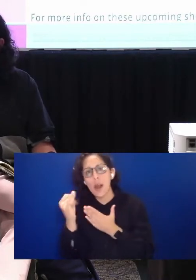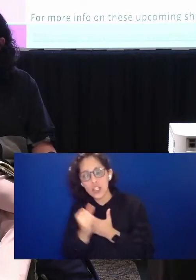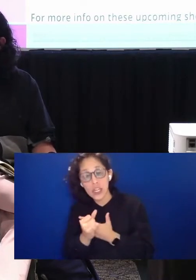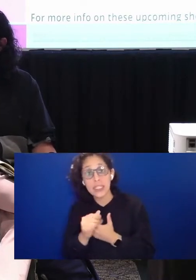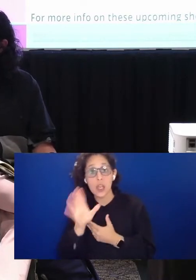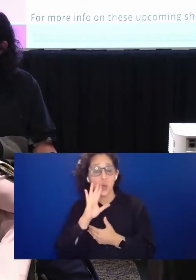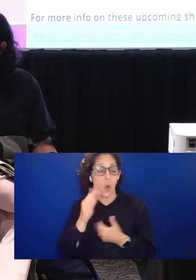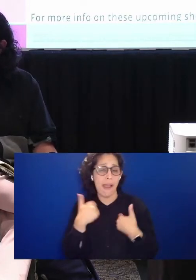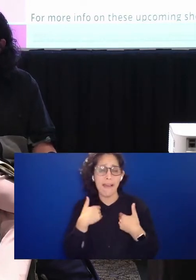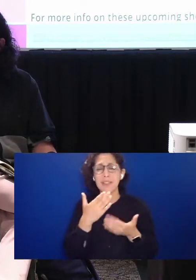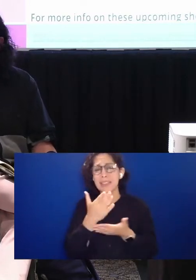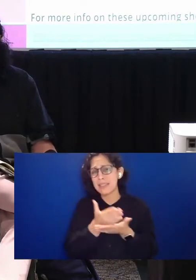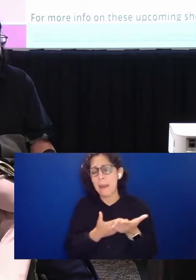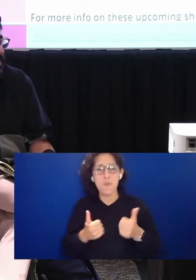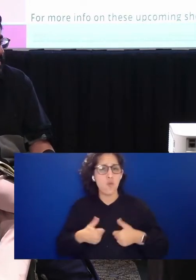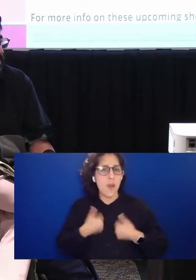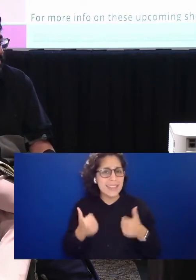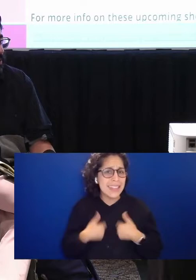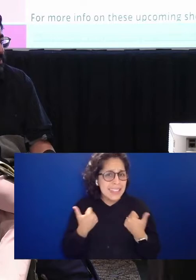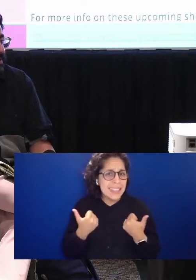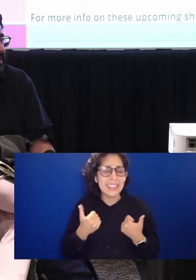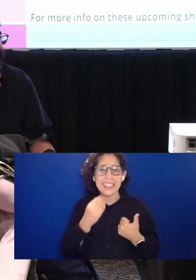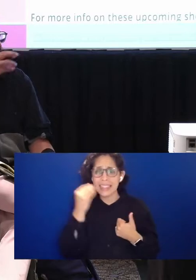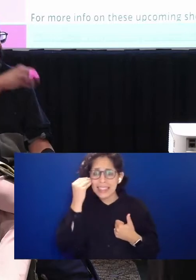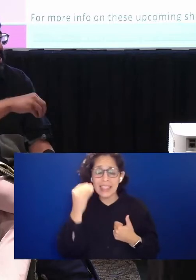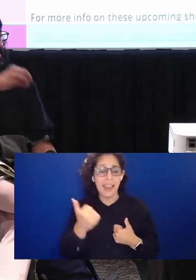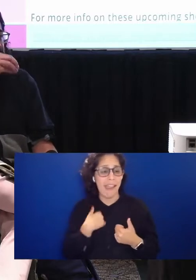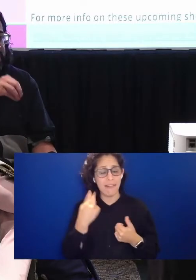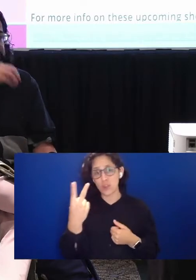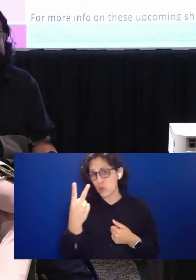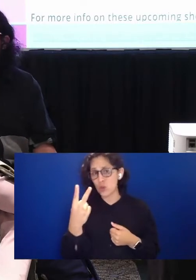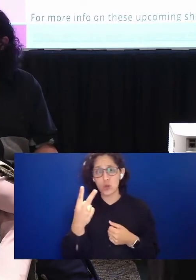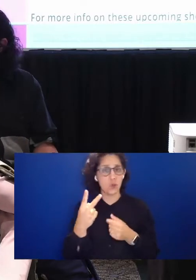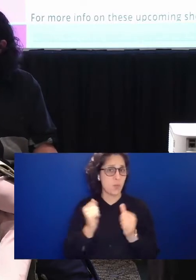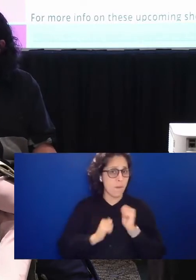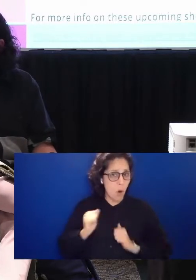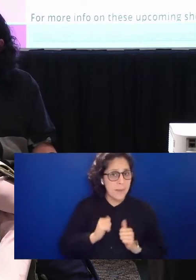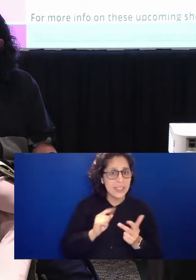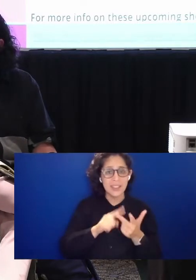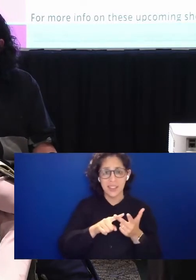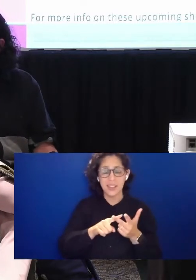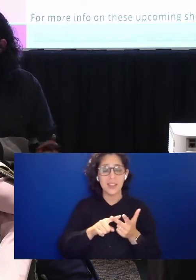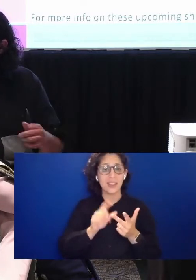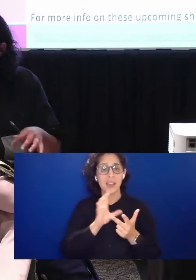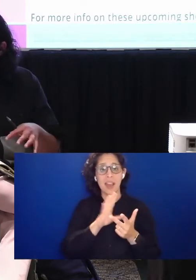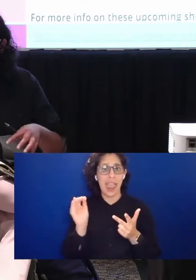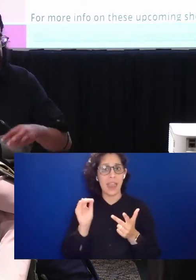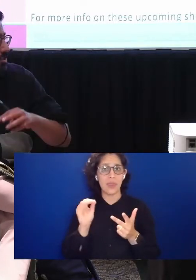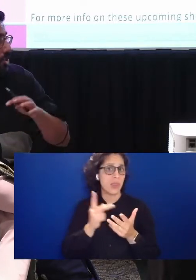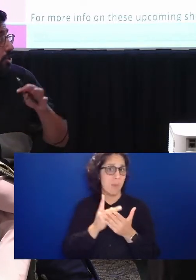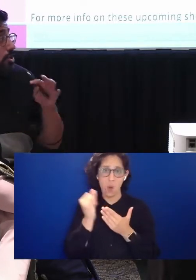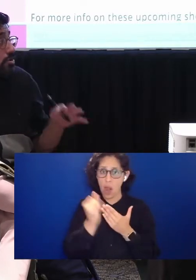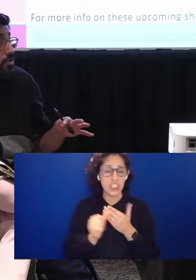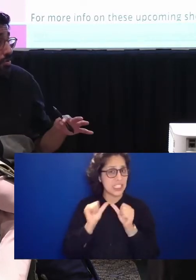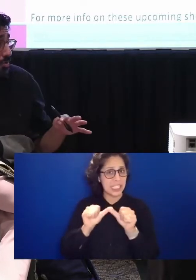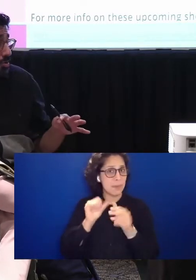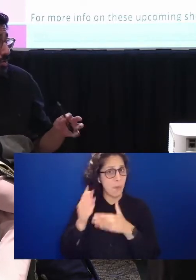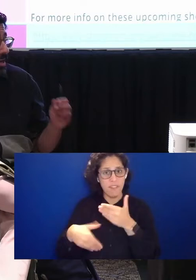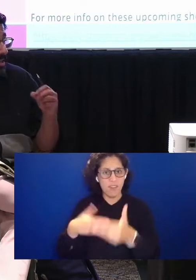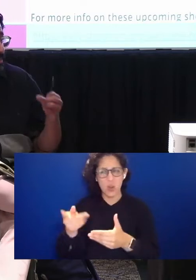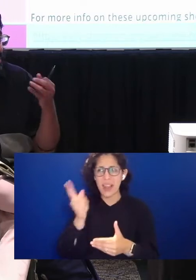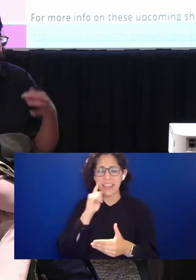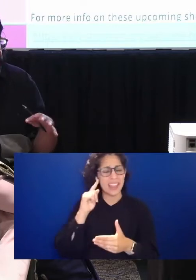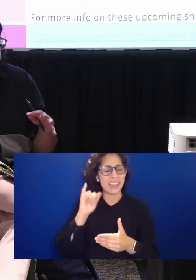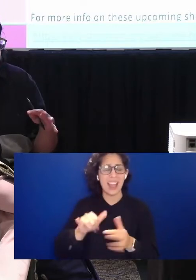month residency, the ability to have a 2-evening performance, and a lot of those projects keep moving forward. So that, I think, is